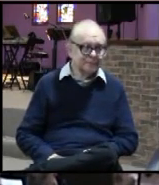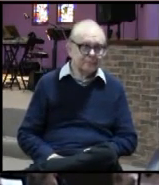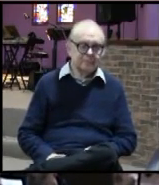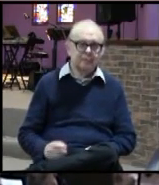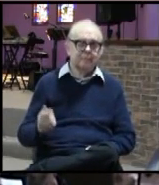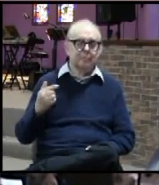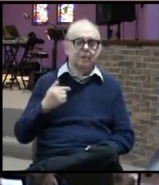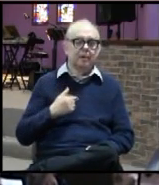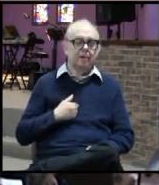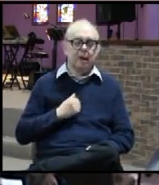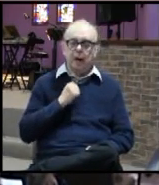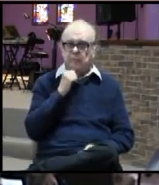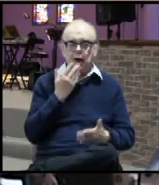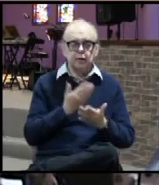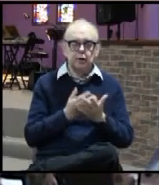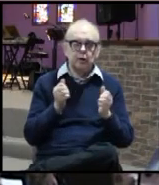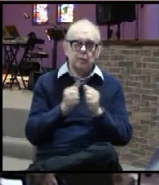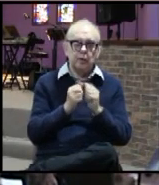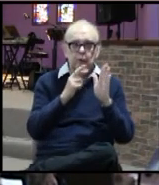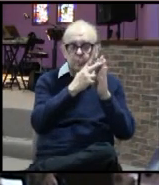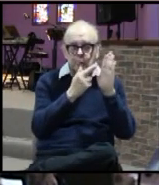I'm not good with rules.